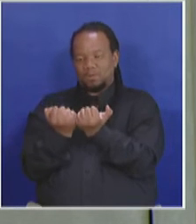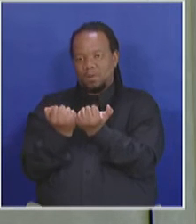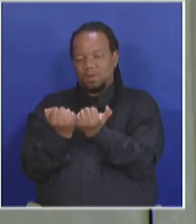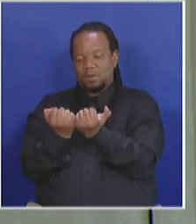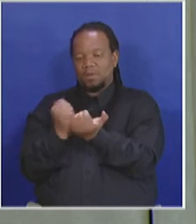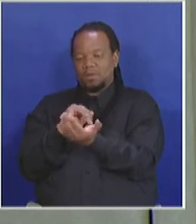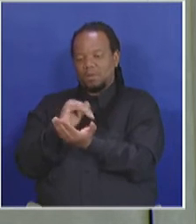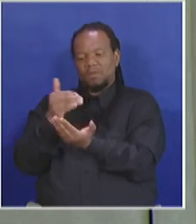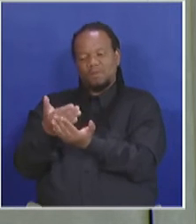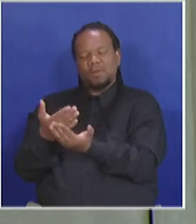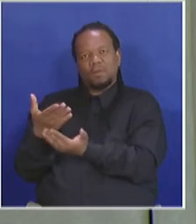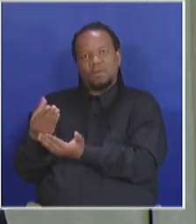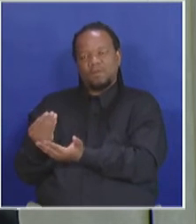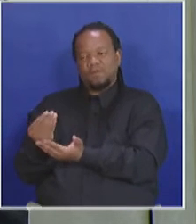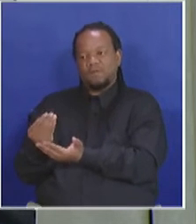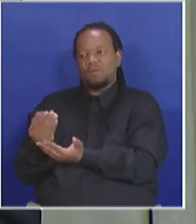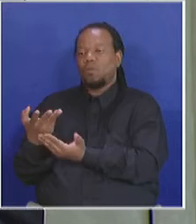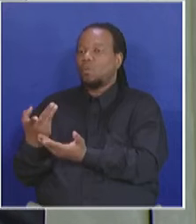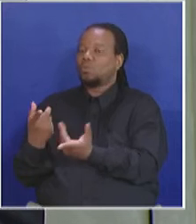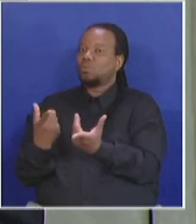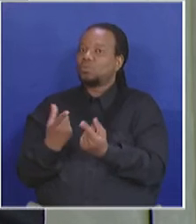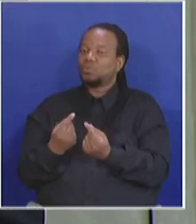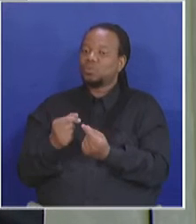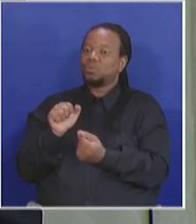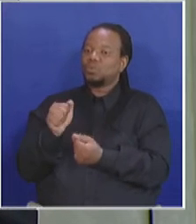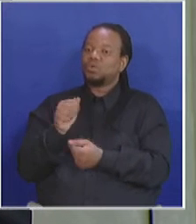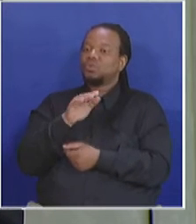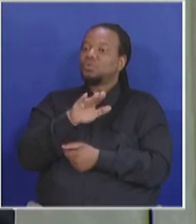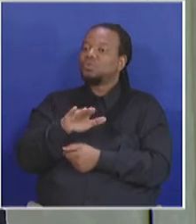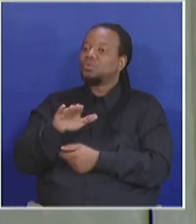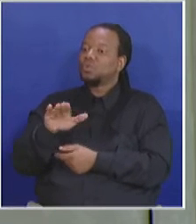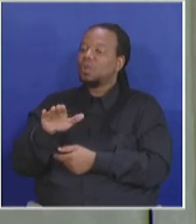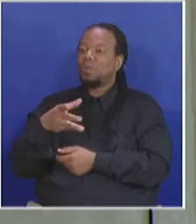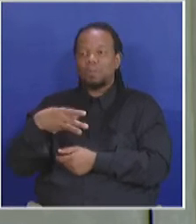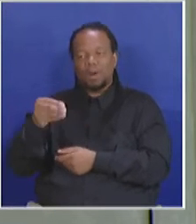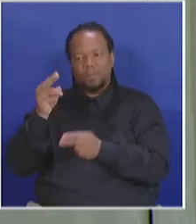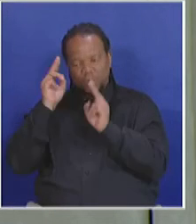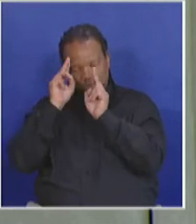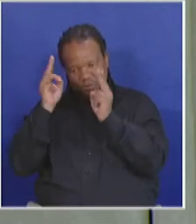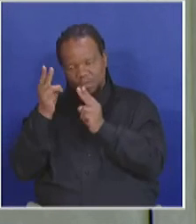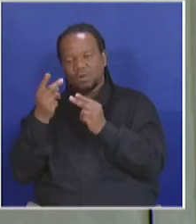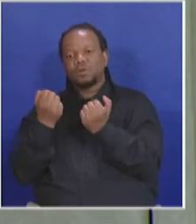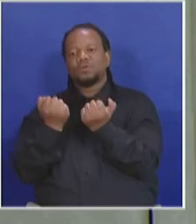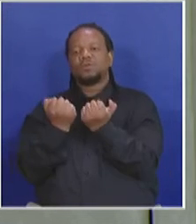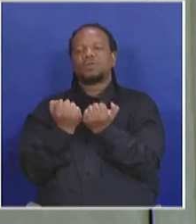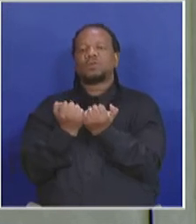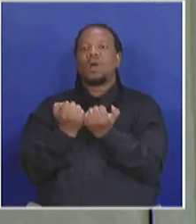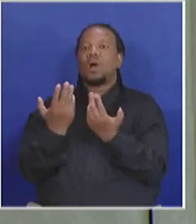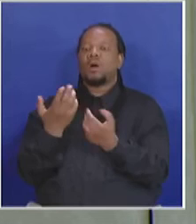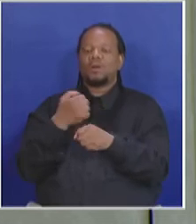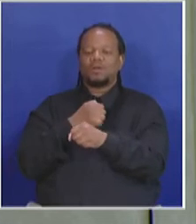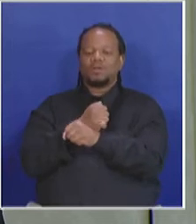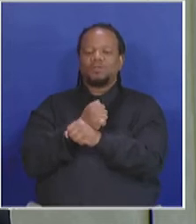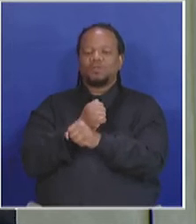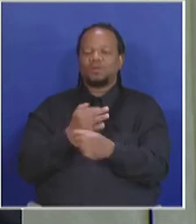needs to subsidize or to give our children bursary. That is an engineering section,